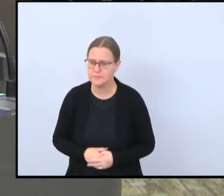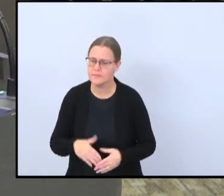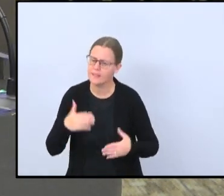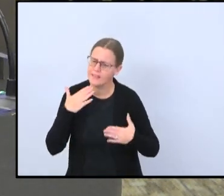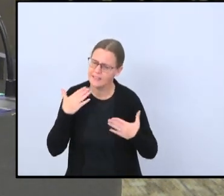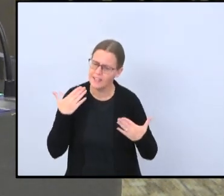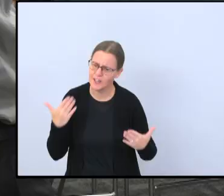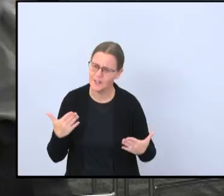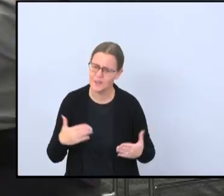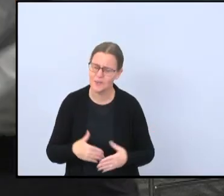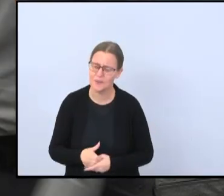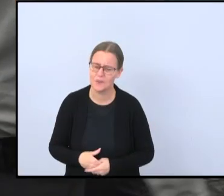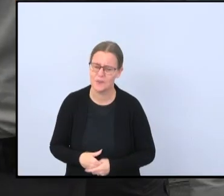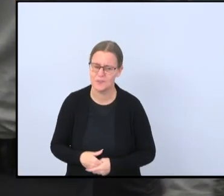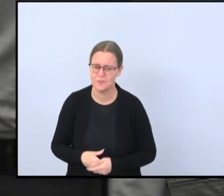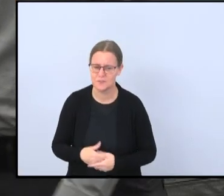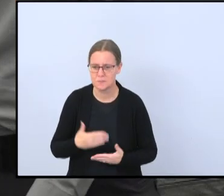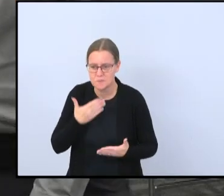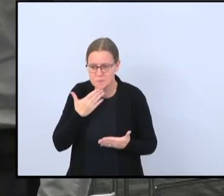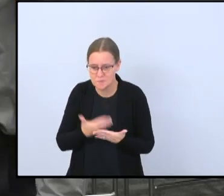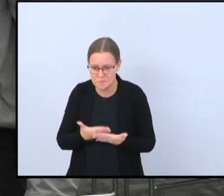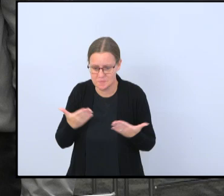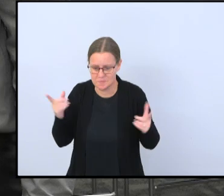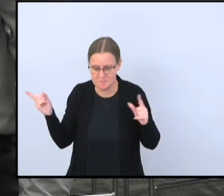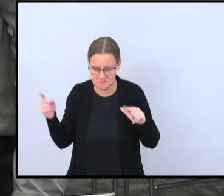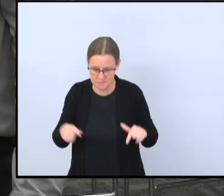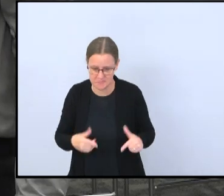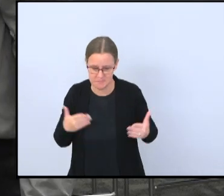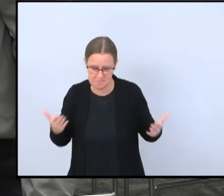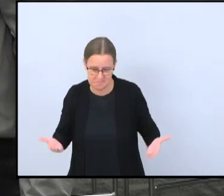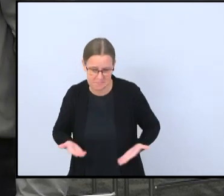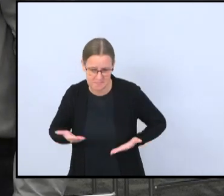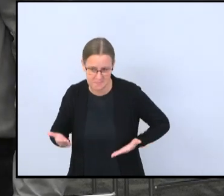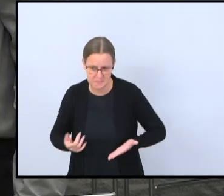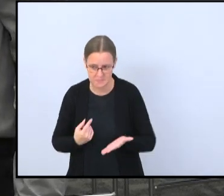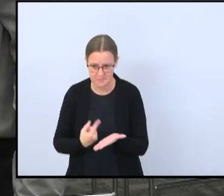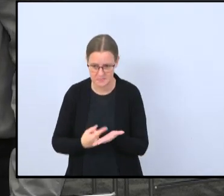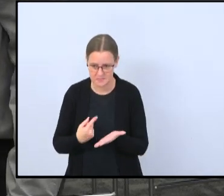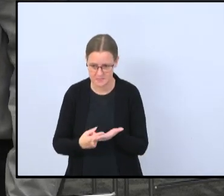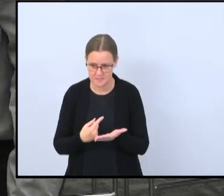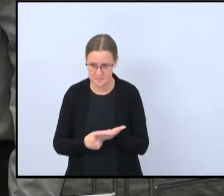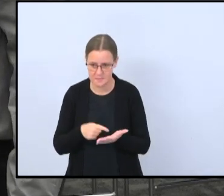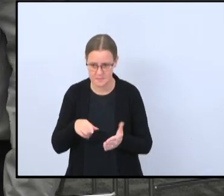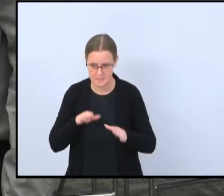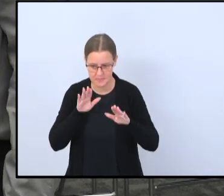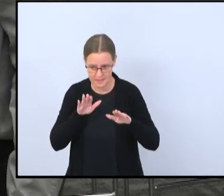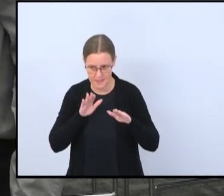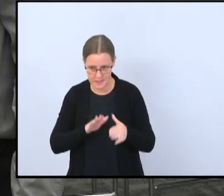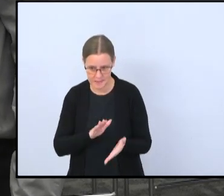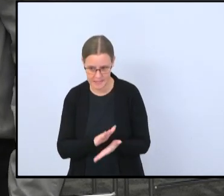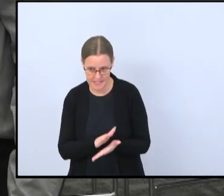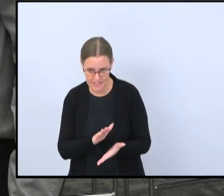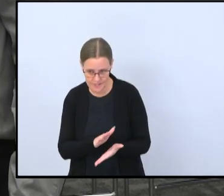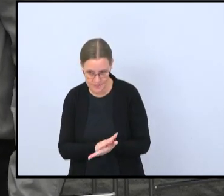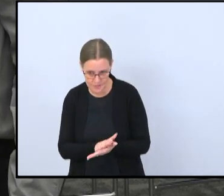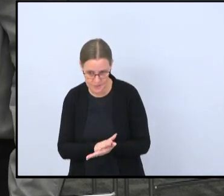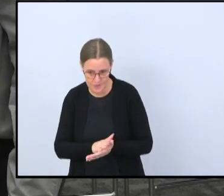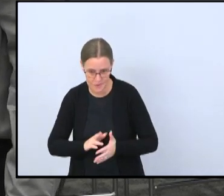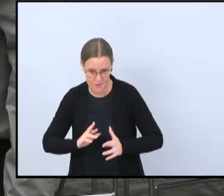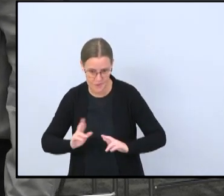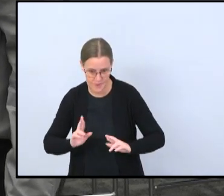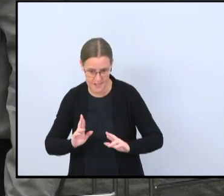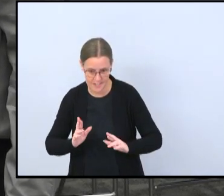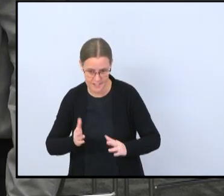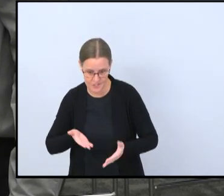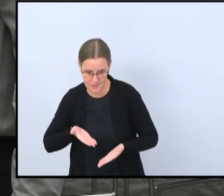Thank you all very much. Great to be here to talk a little bit more about this amazing school we're about to hand over to you